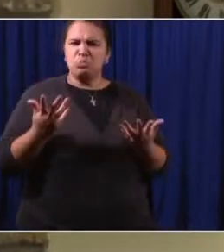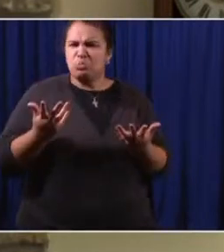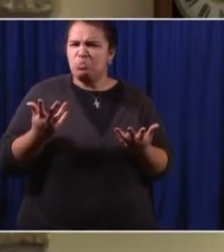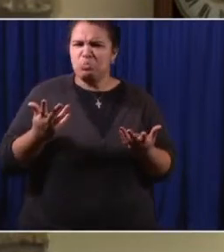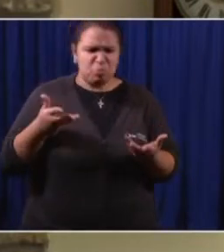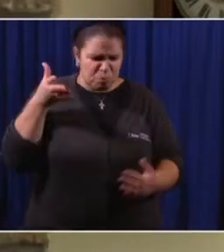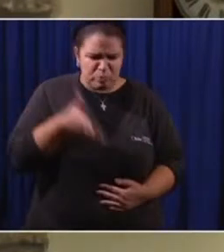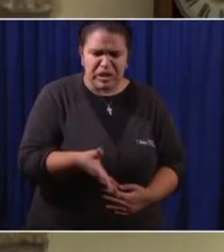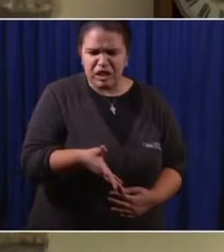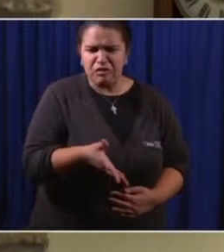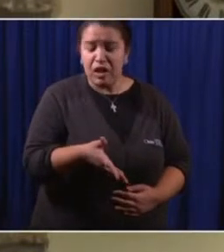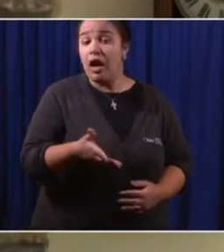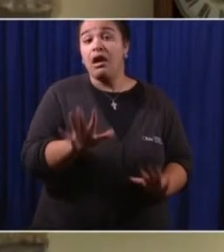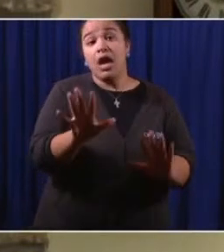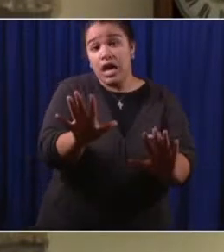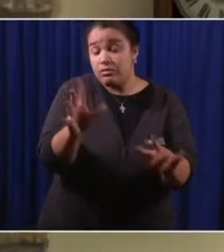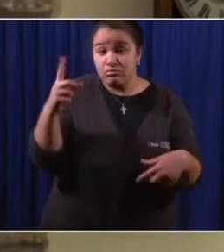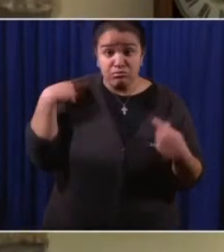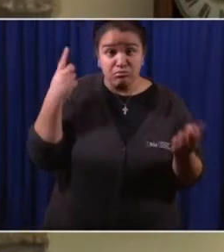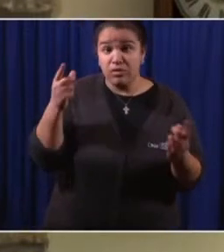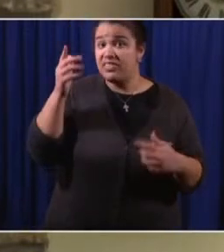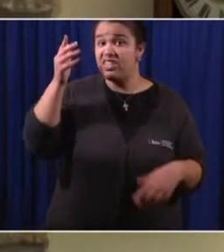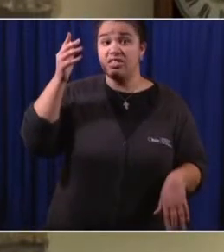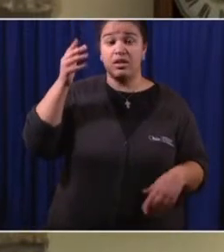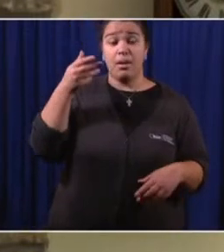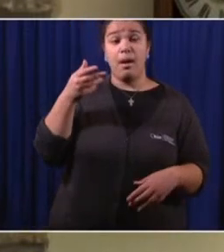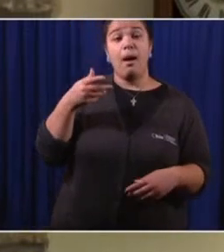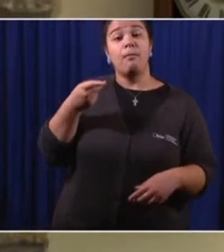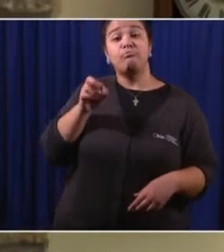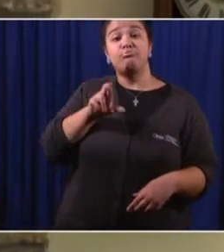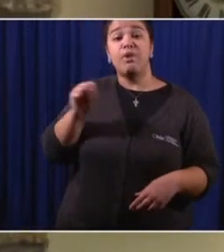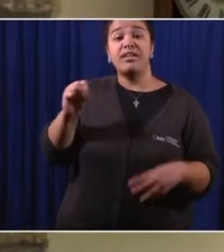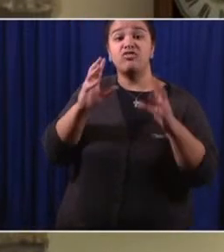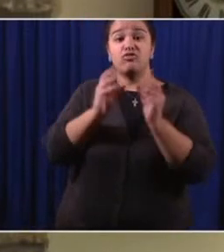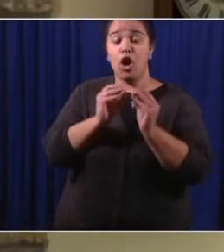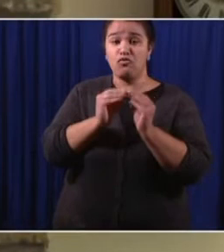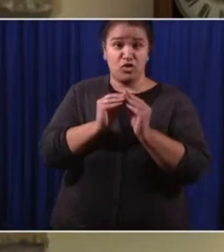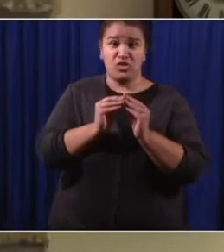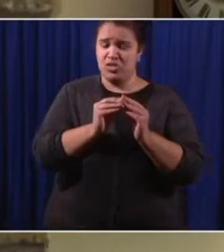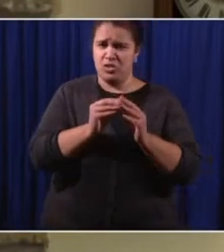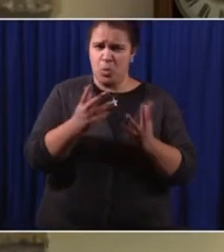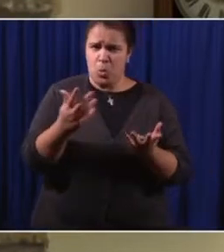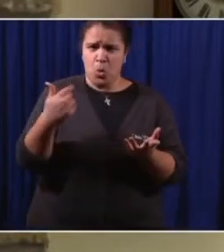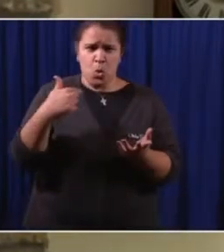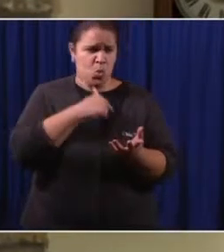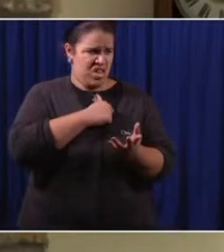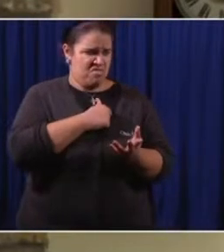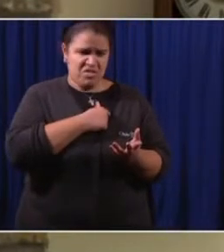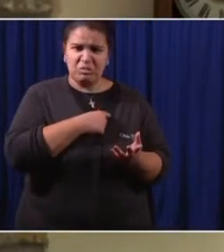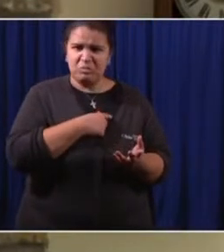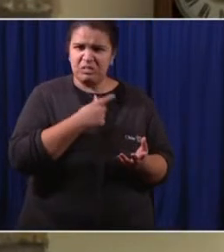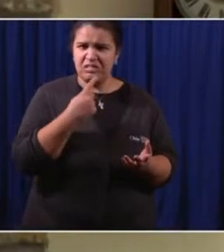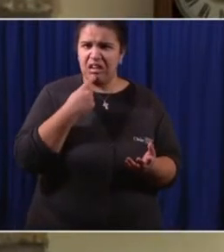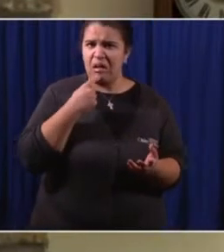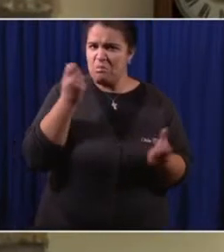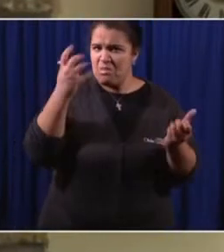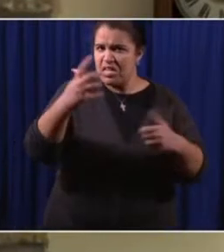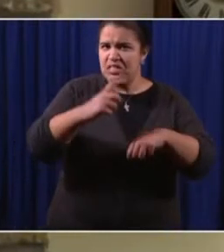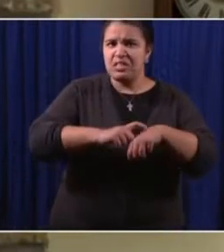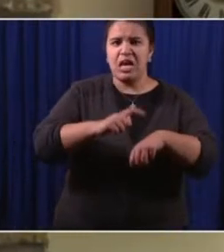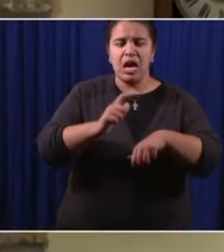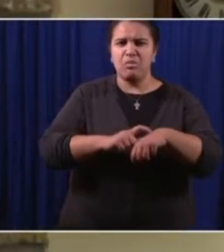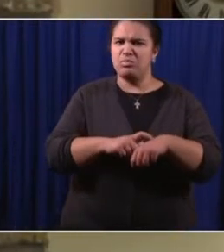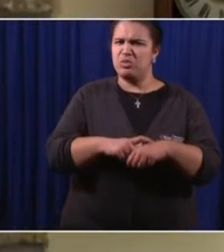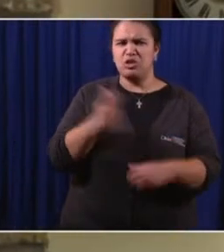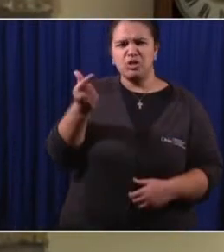is that General Motors has been a good partner with the state of Ohio, with the people of the state of Ohio. They have many plants